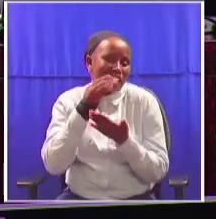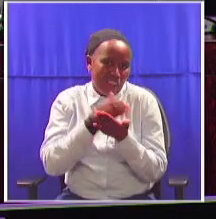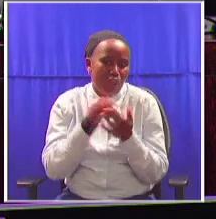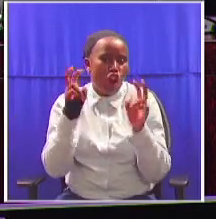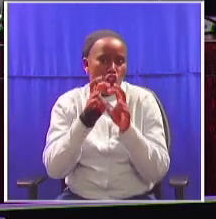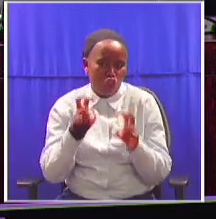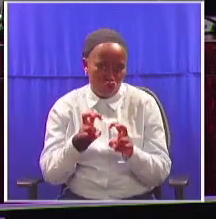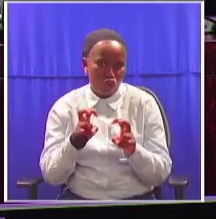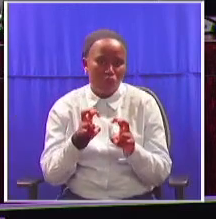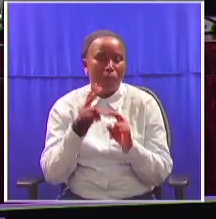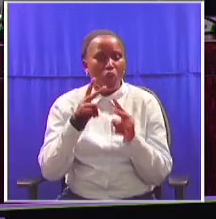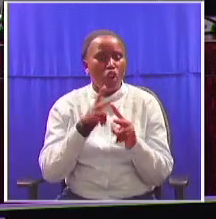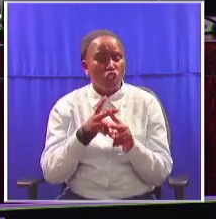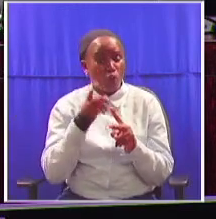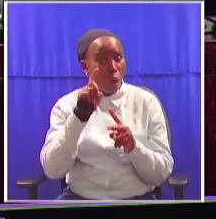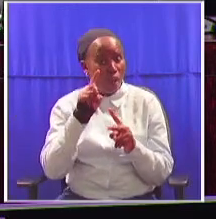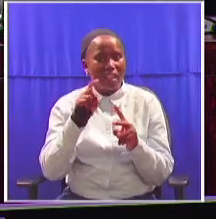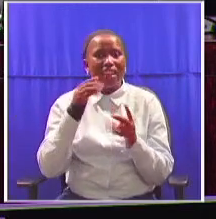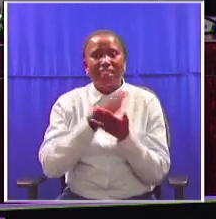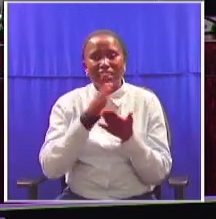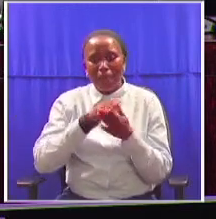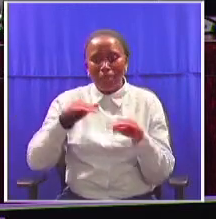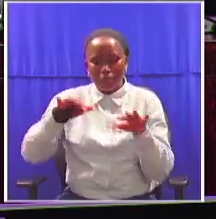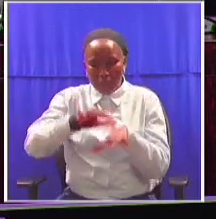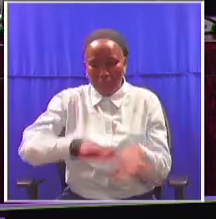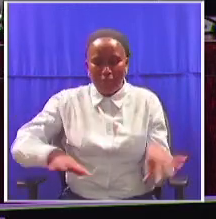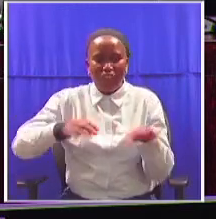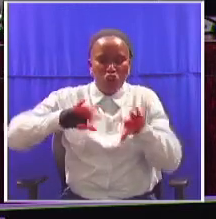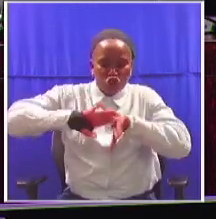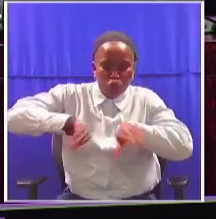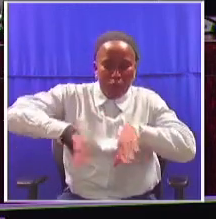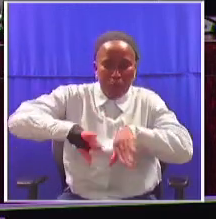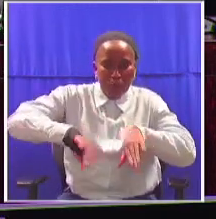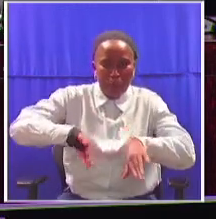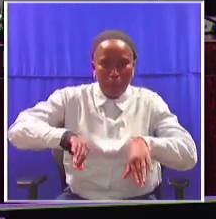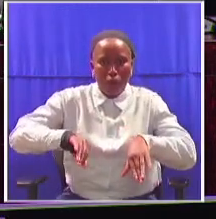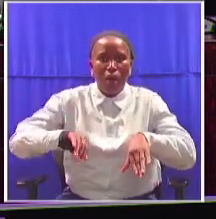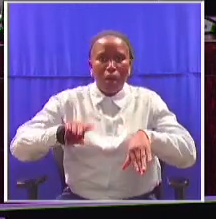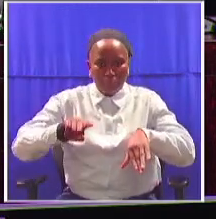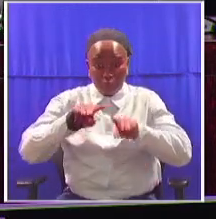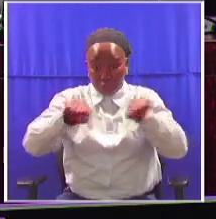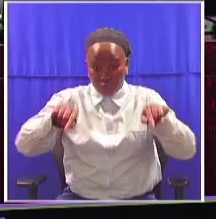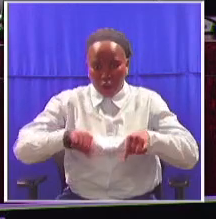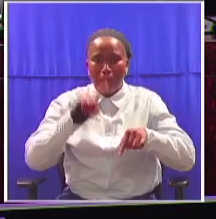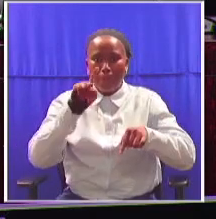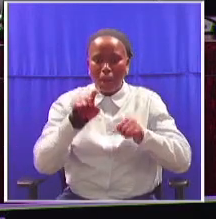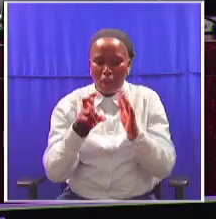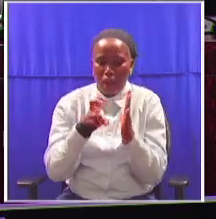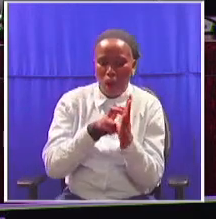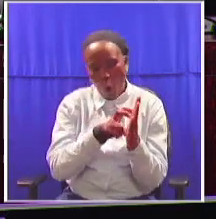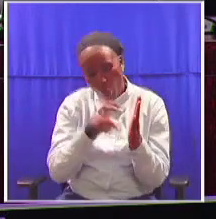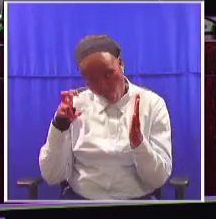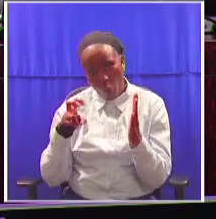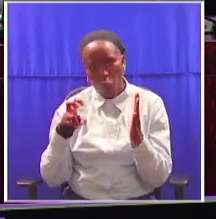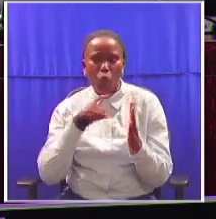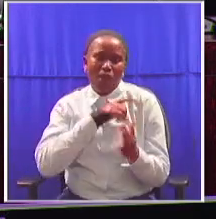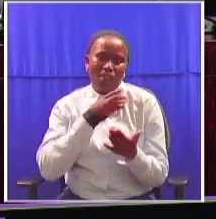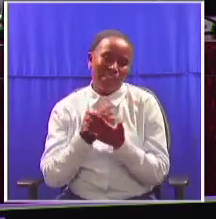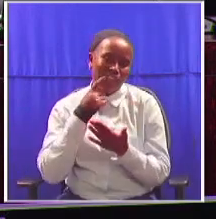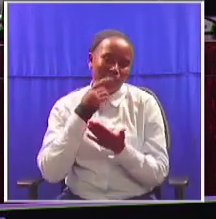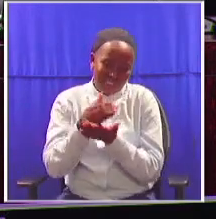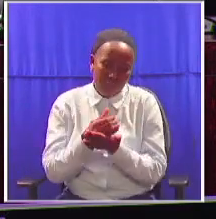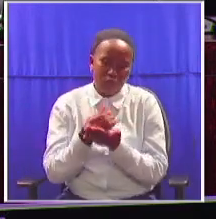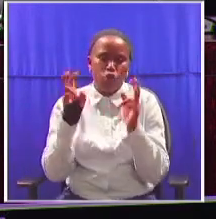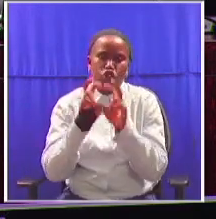like pool pumps and so on. By taking these simple actions and measures, we